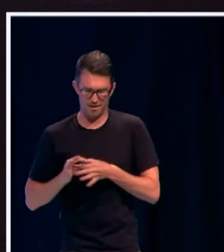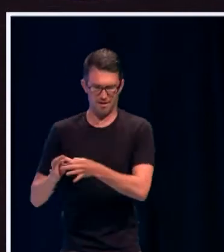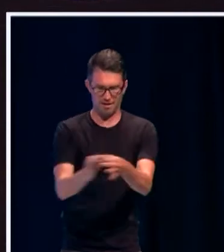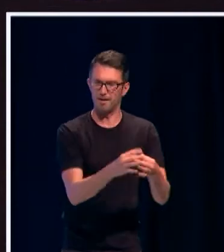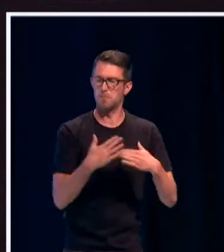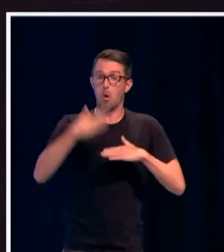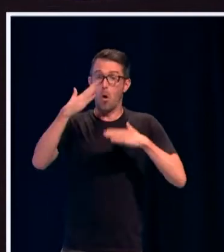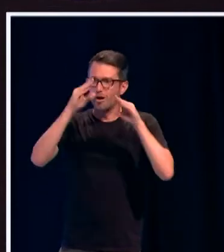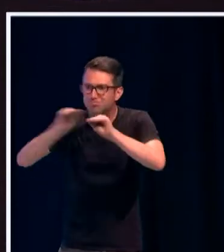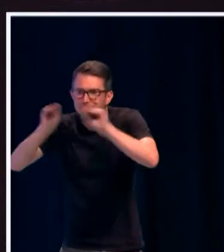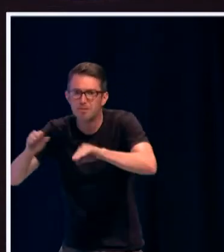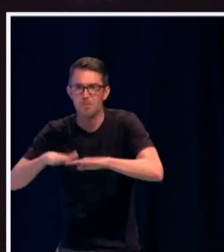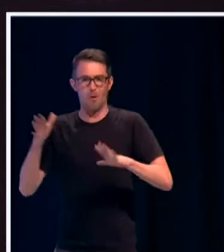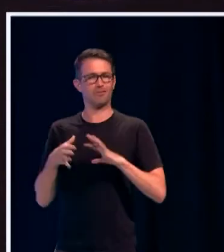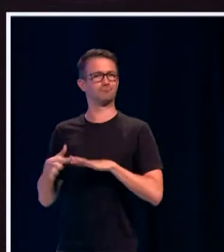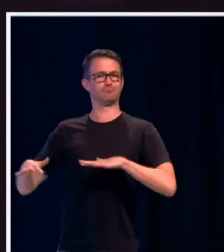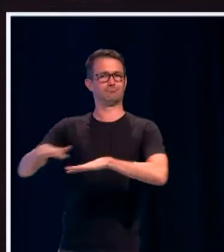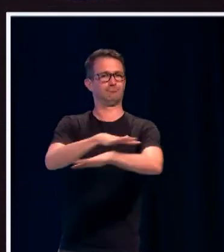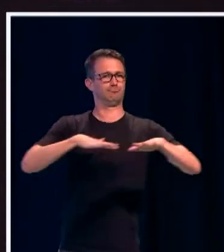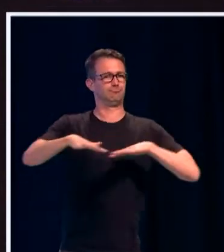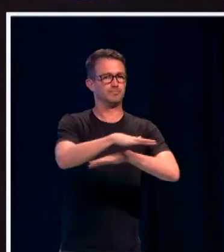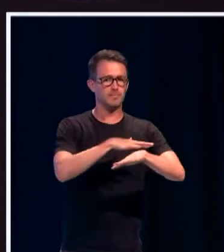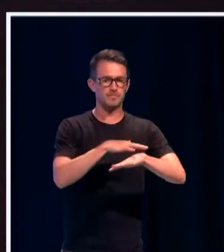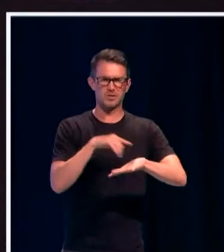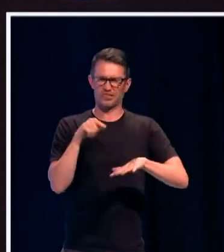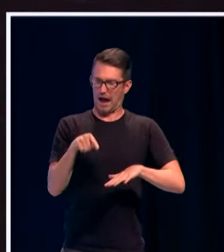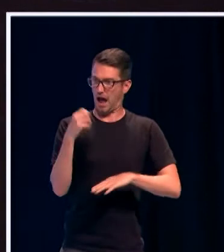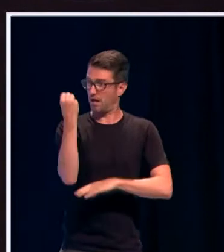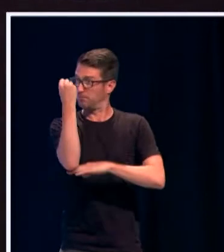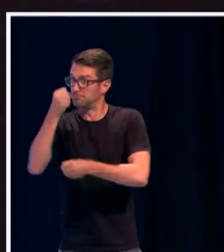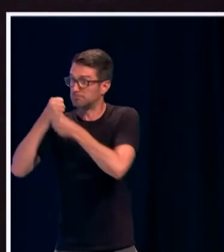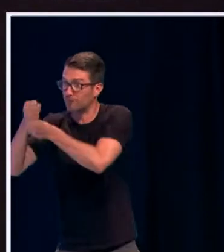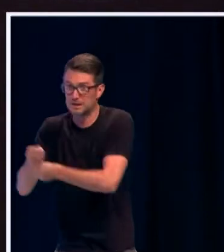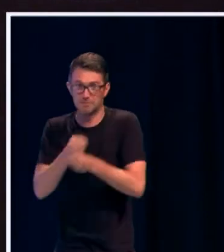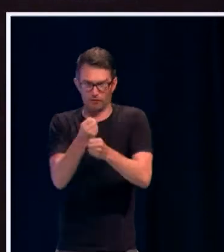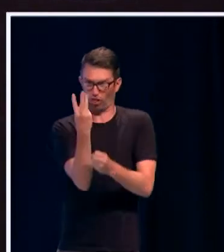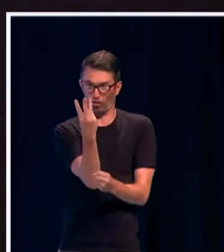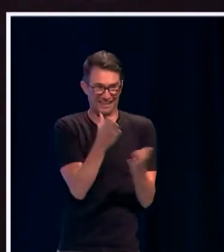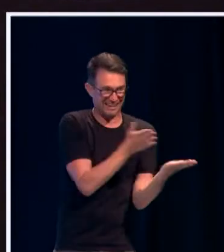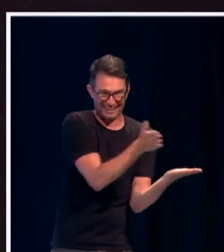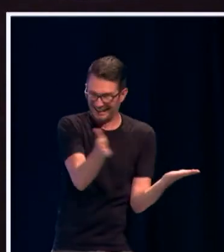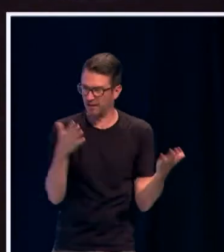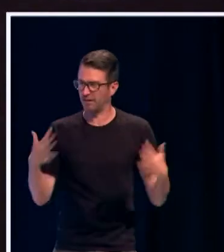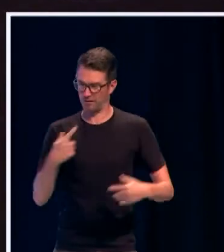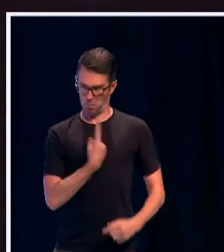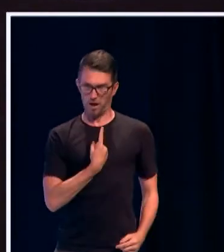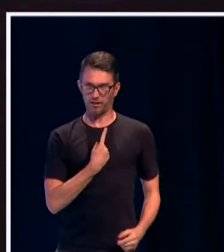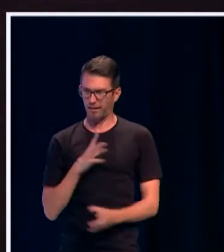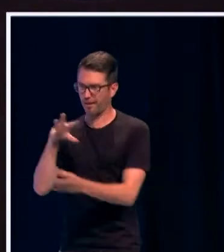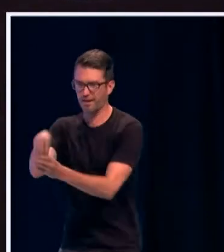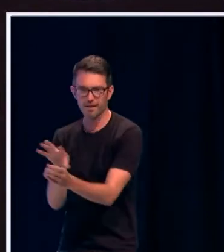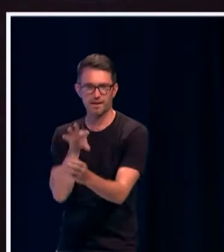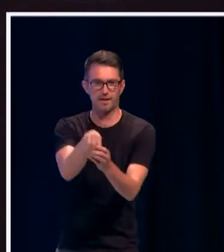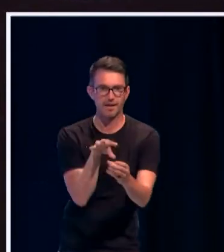been connecting with all these movements. Third, we are also trying to bridge the gap, working